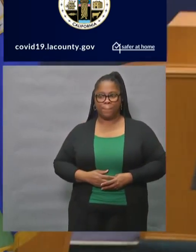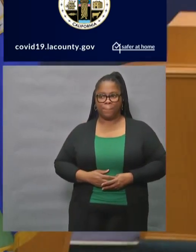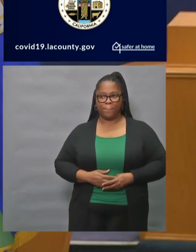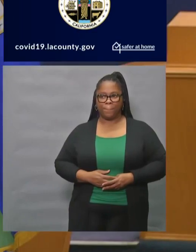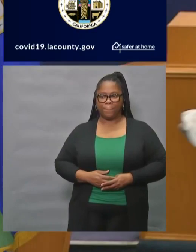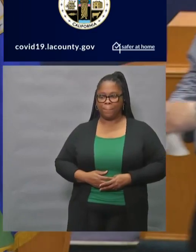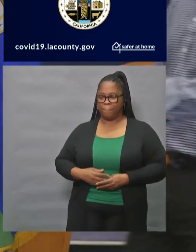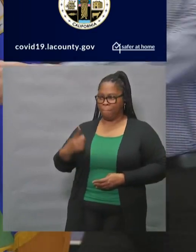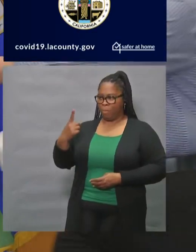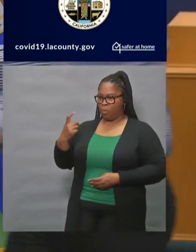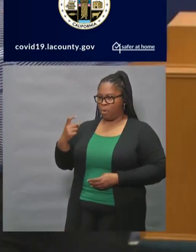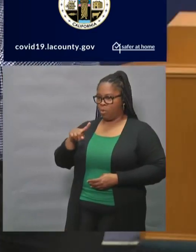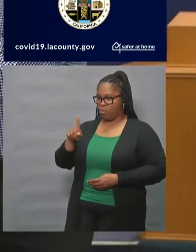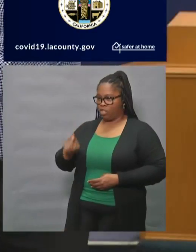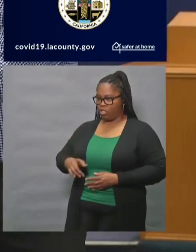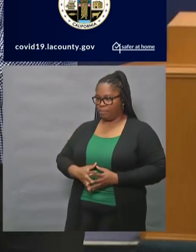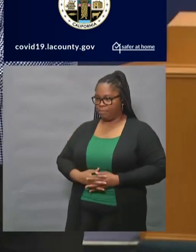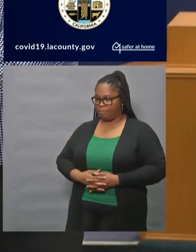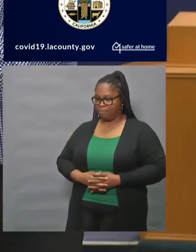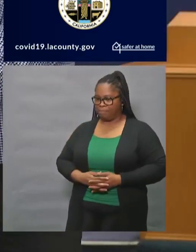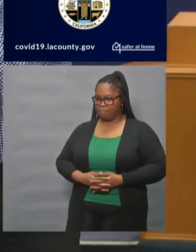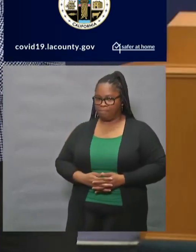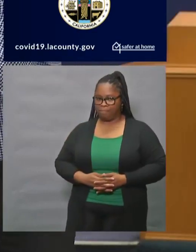We'll take one more question.